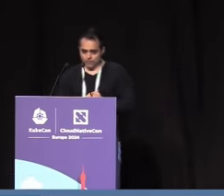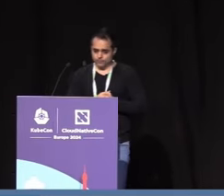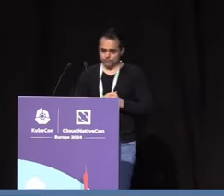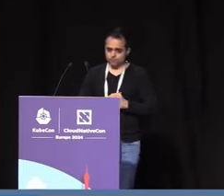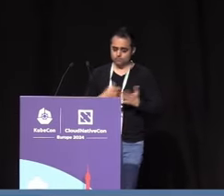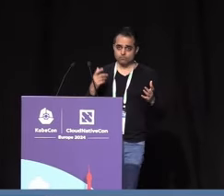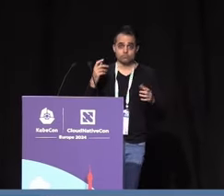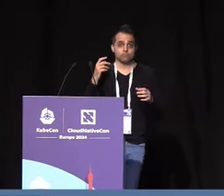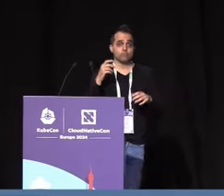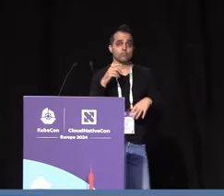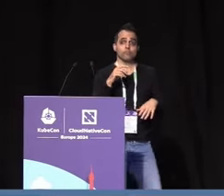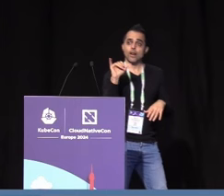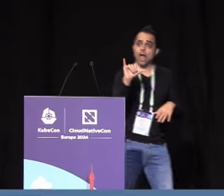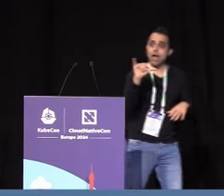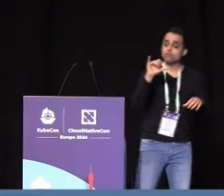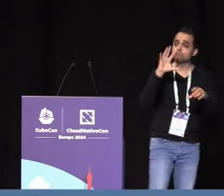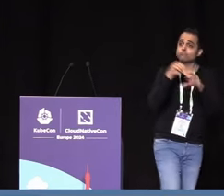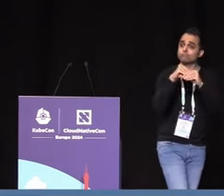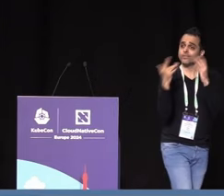needs of individuals since they vary widely.